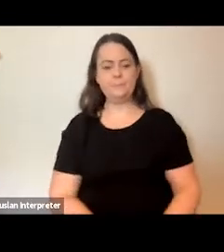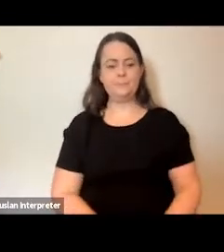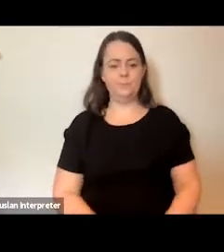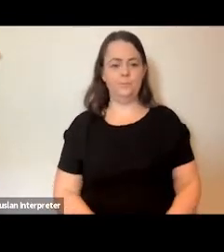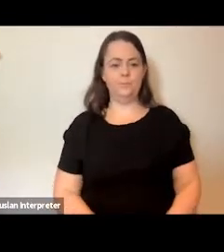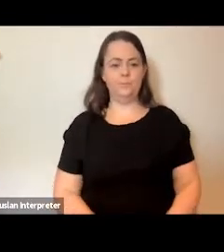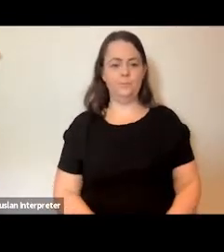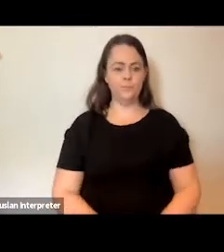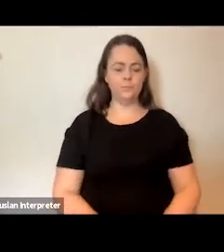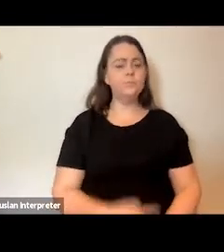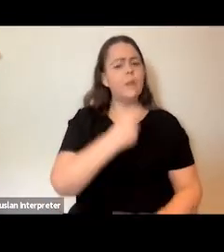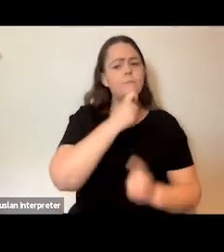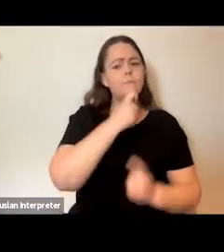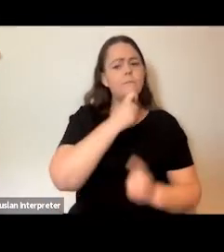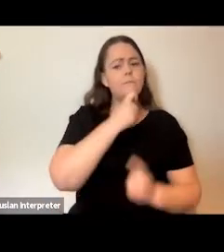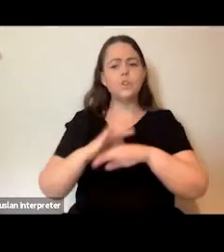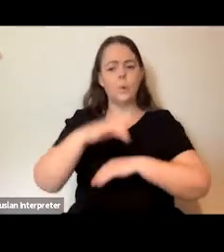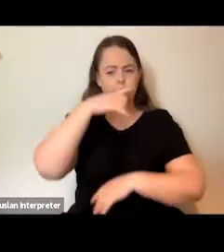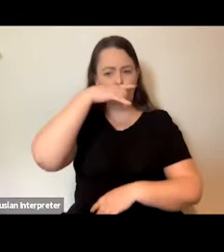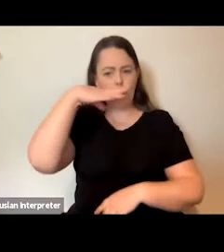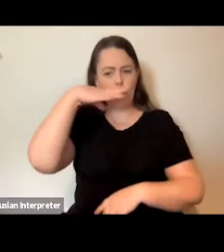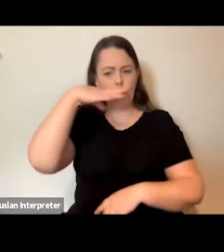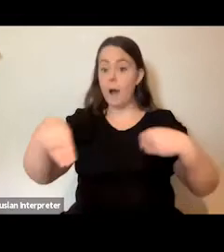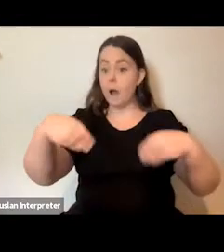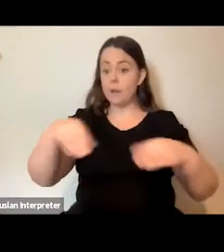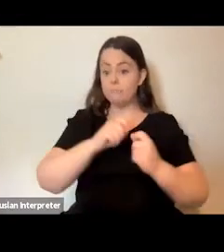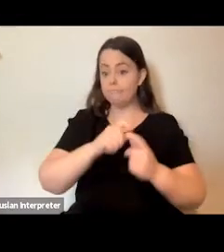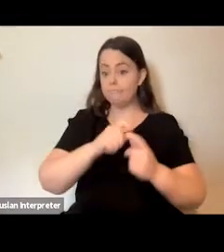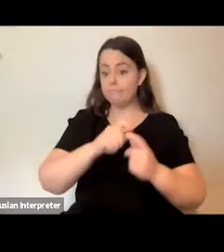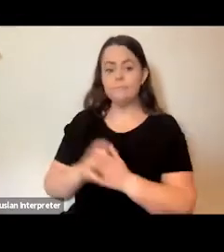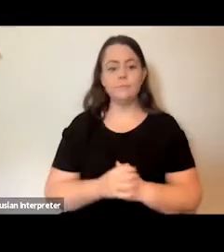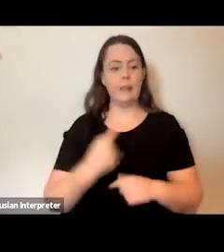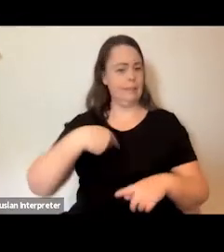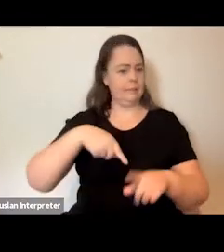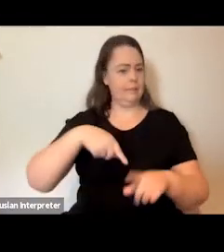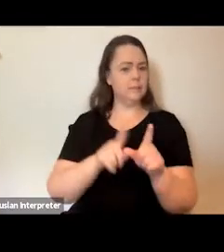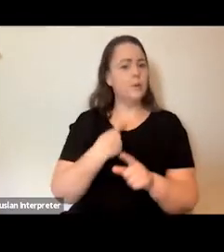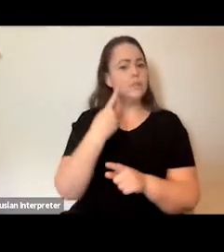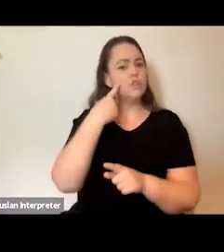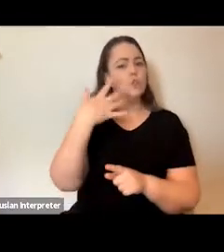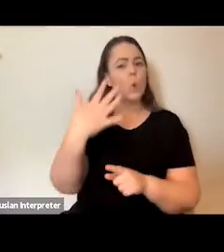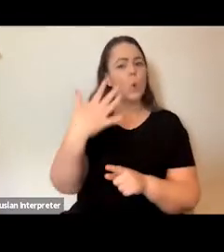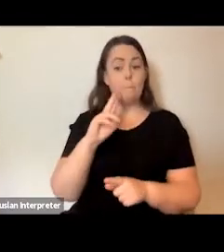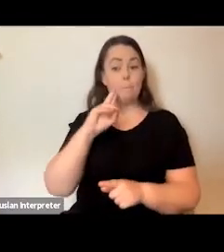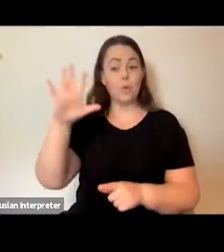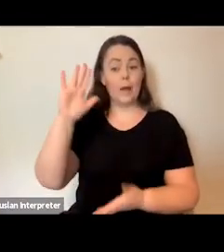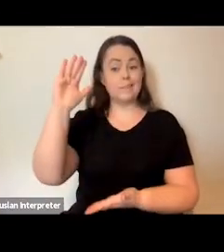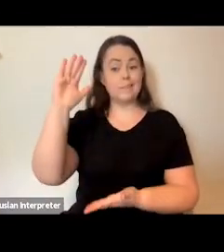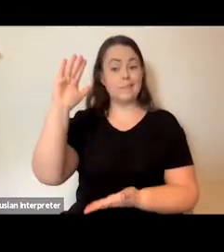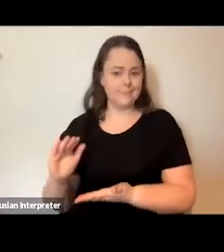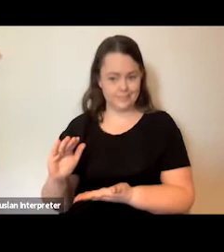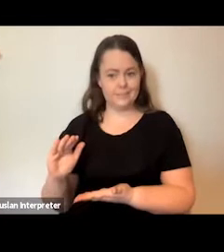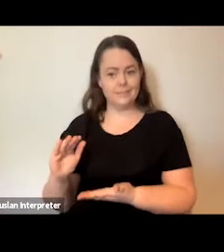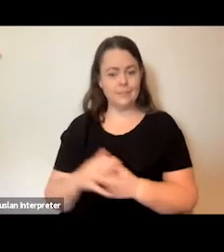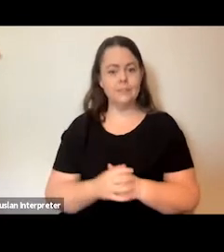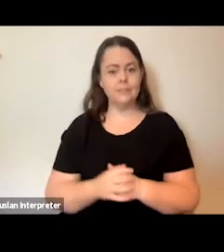Again, a few changes to the cocaine market that were detected this year. So we saw this kind of reduction in perceived purity. So less people